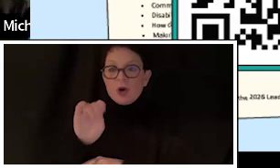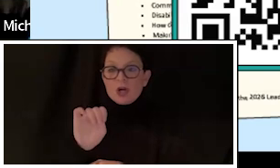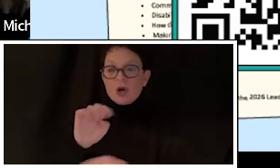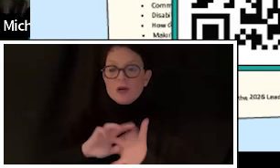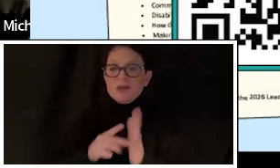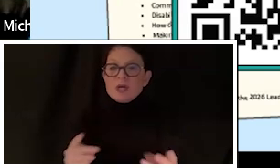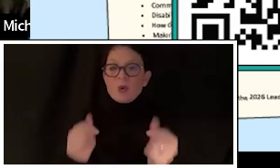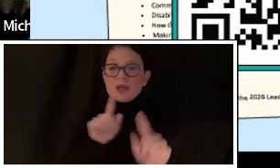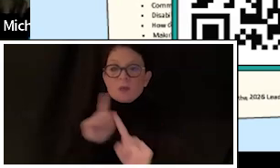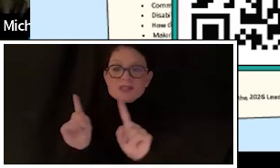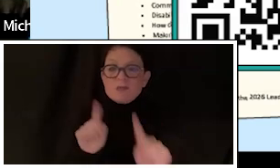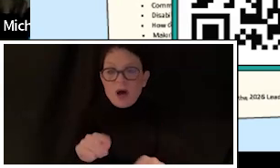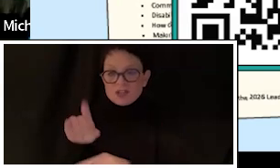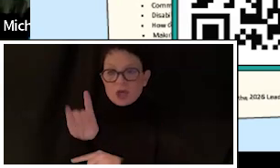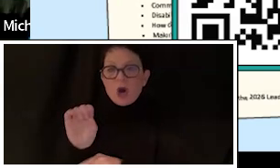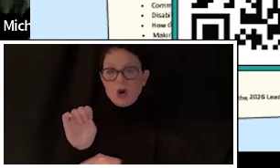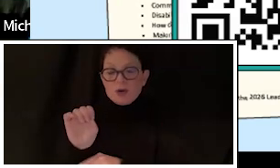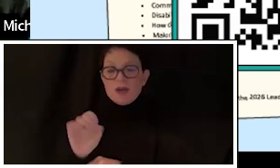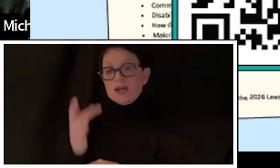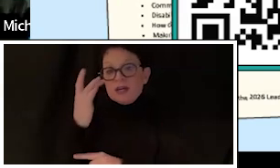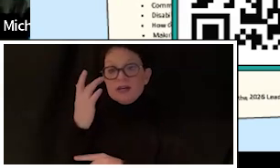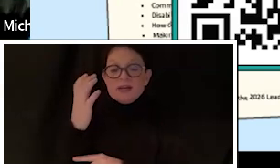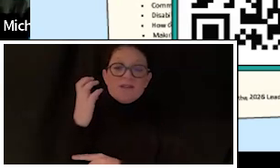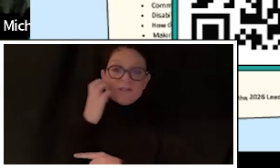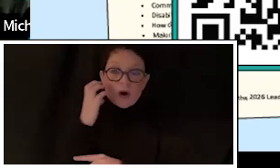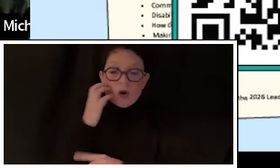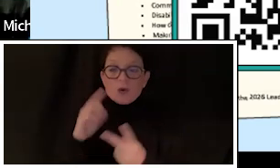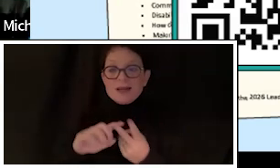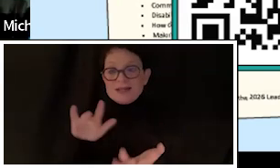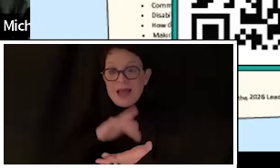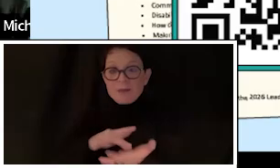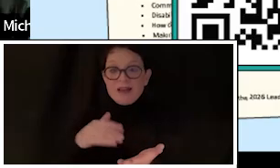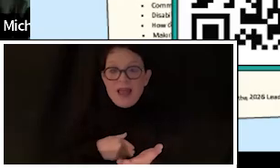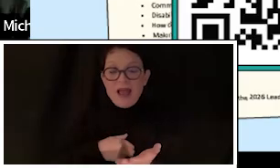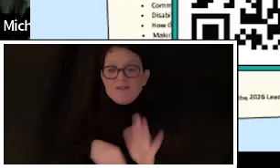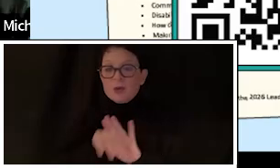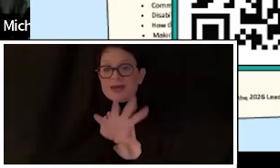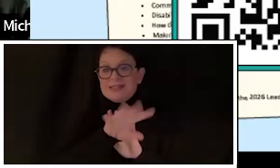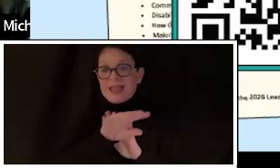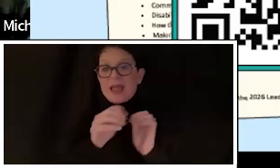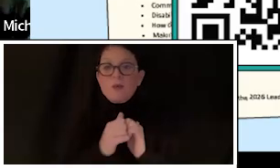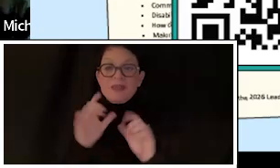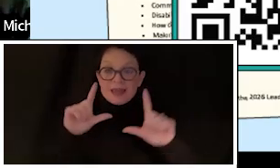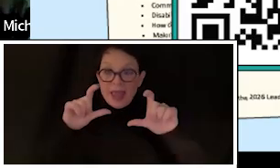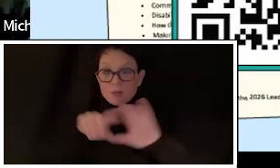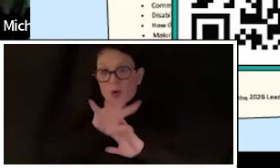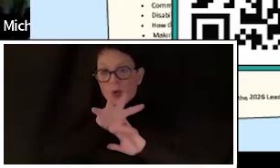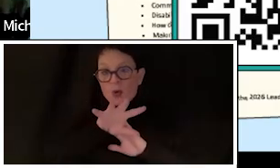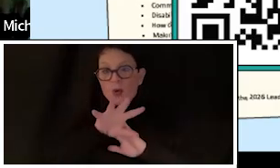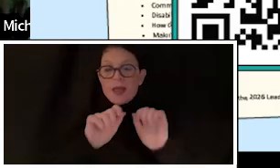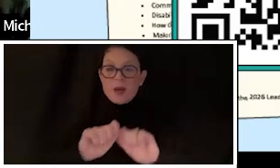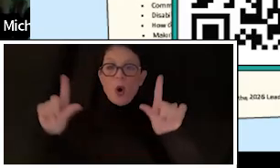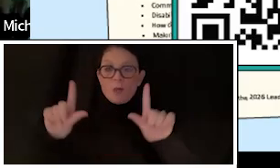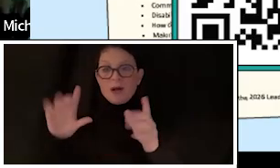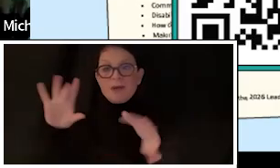for quick response. If you have a smartphone or tablet, you can scan this code with your camera and use it to open